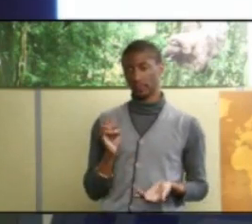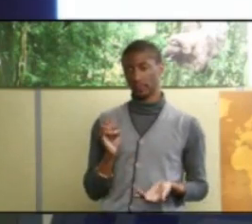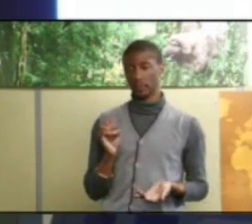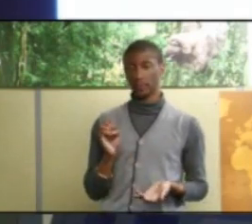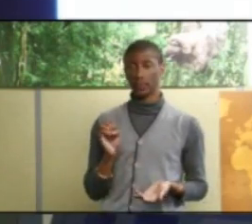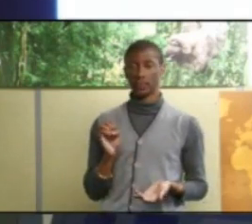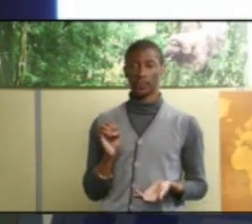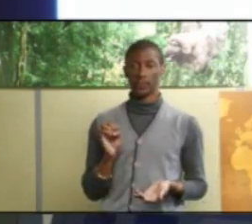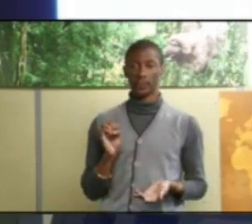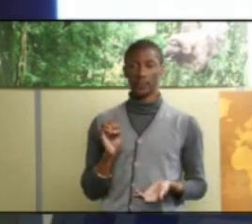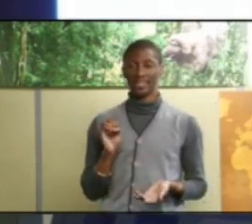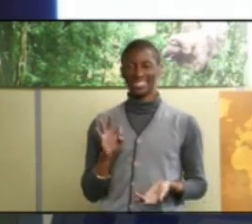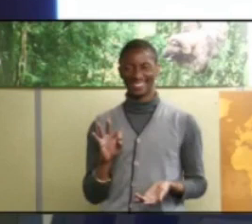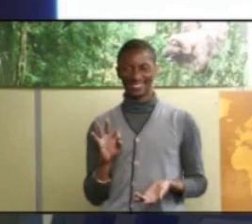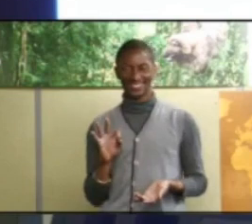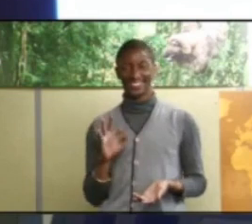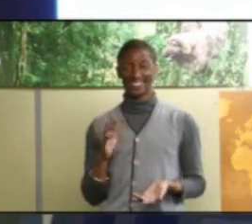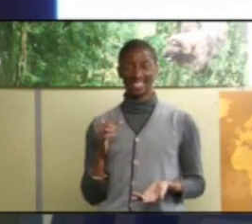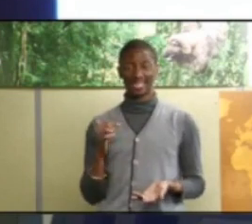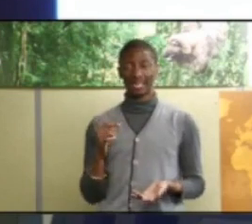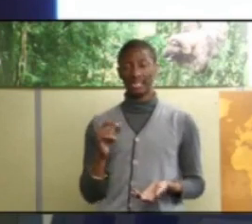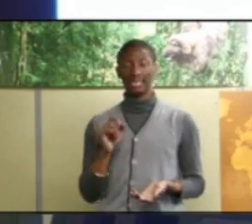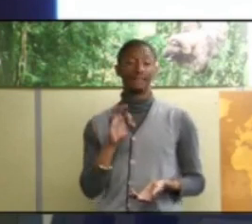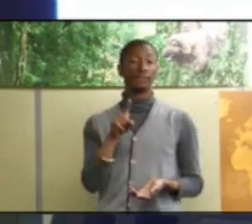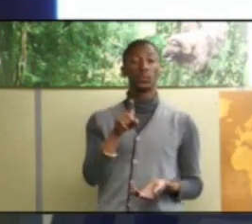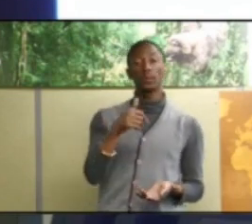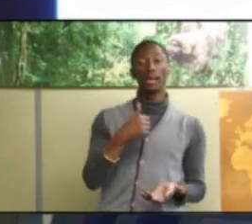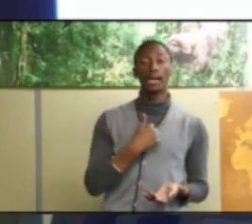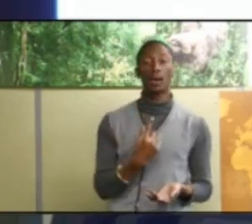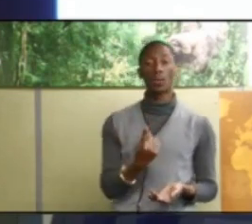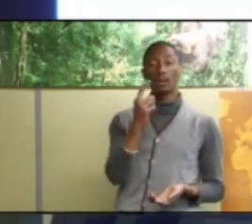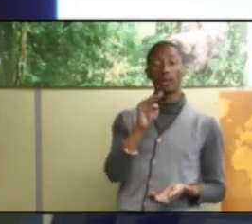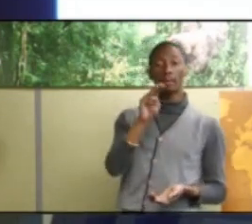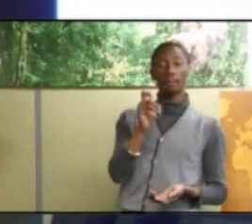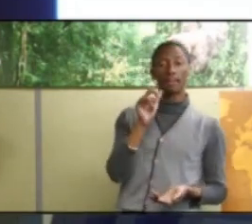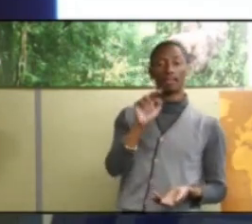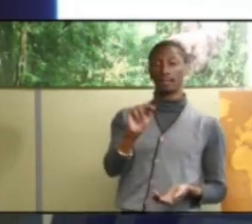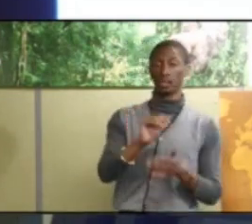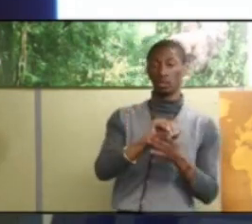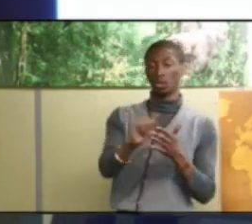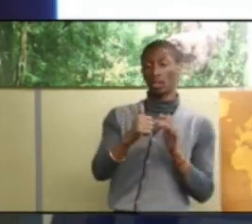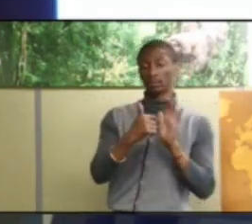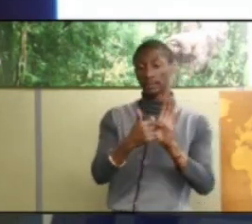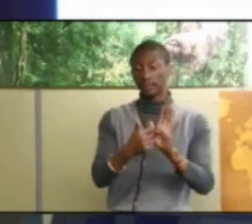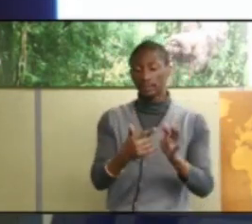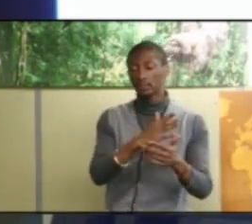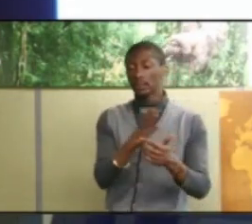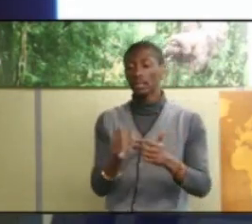if I were to pull numbers, if you had $1 million exhibit and